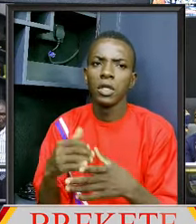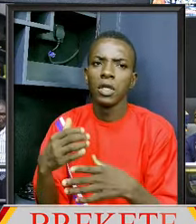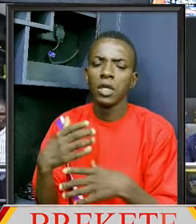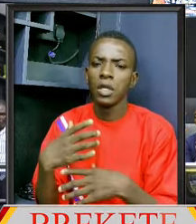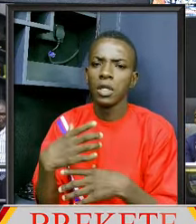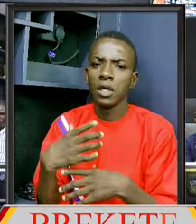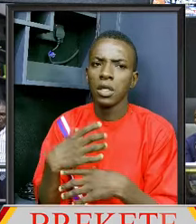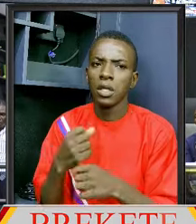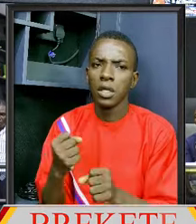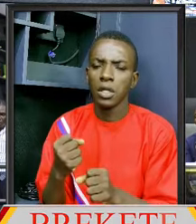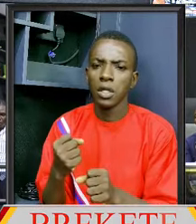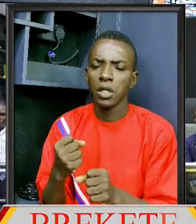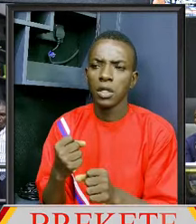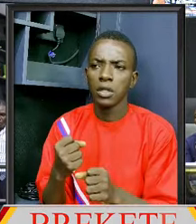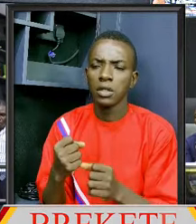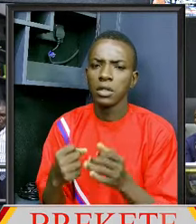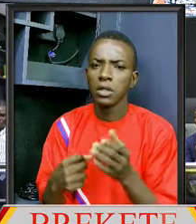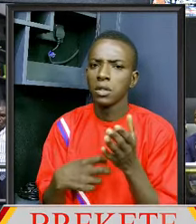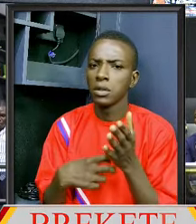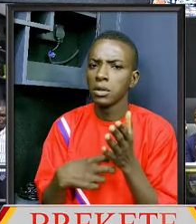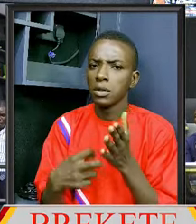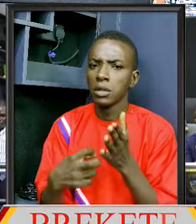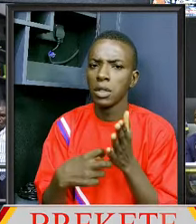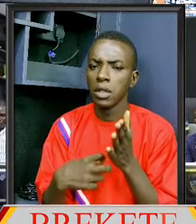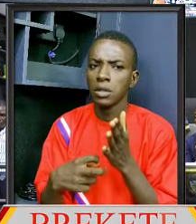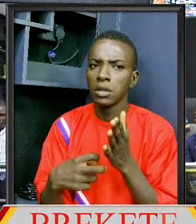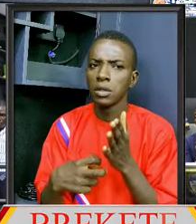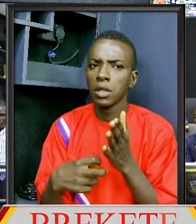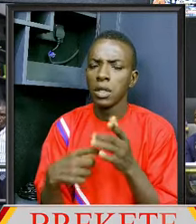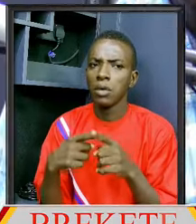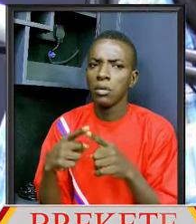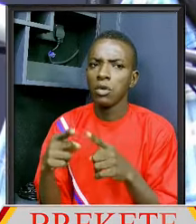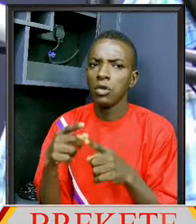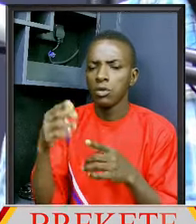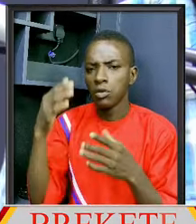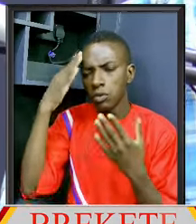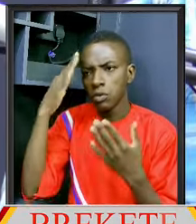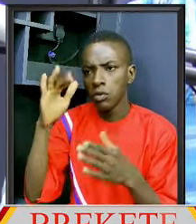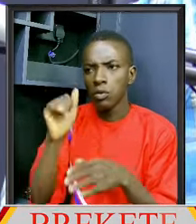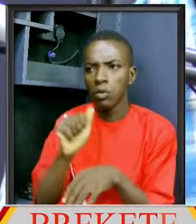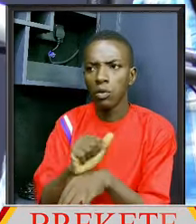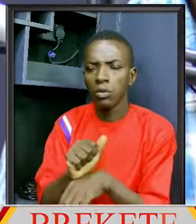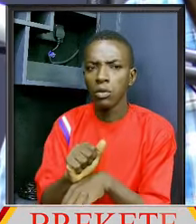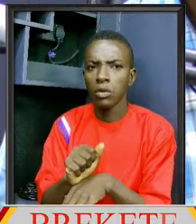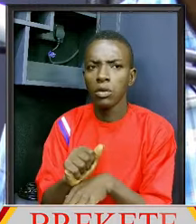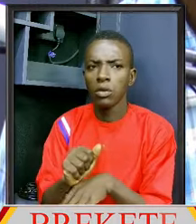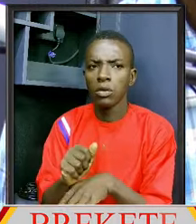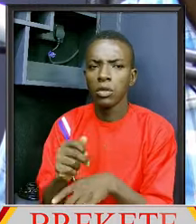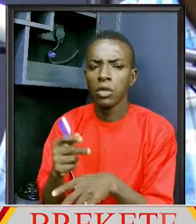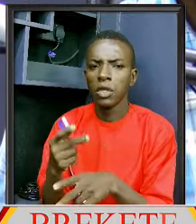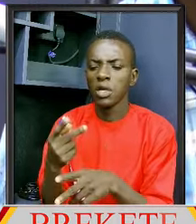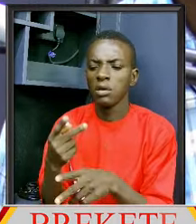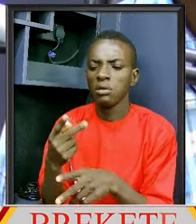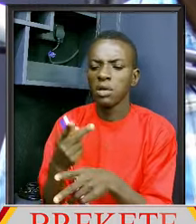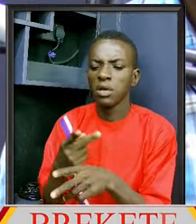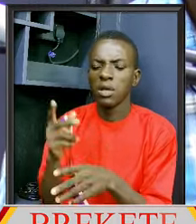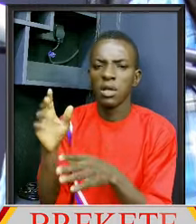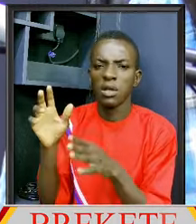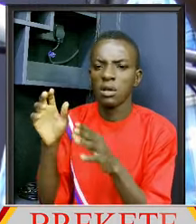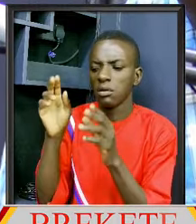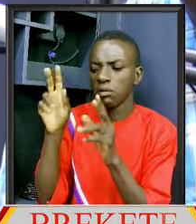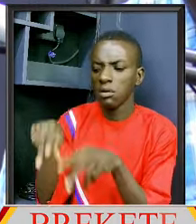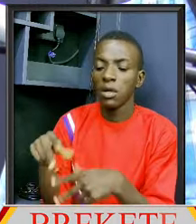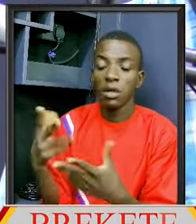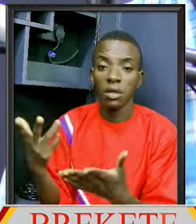get license? And be say it. And the renew license, but he knows how to do the work. Or are they careless for that the work? In